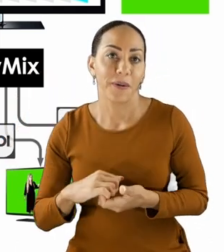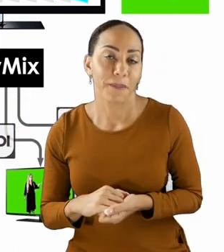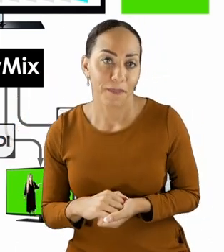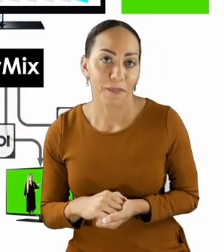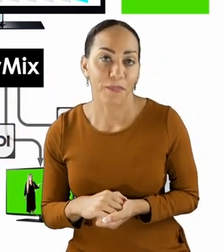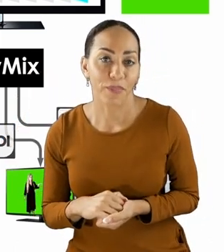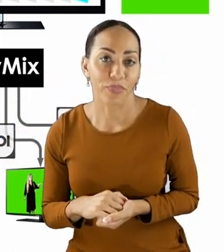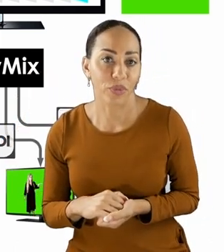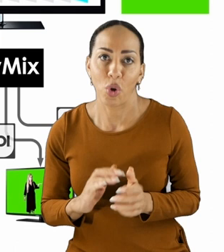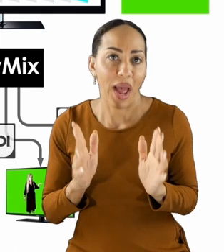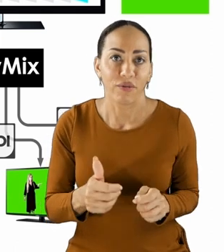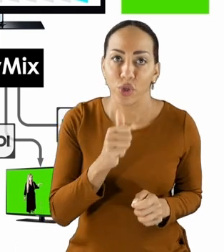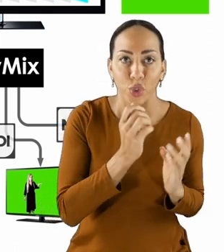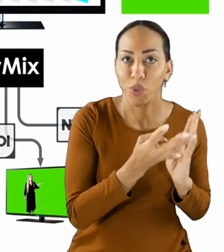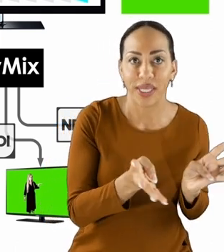all